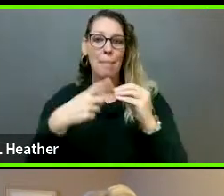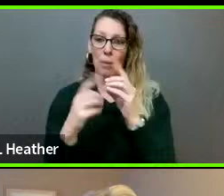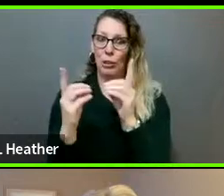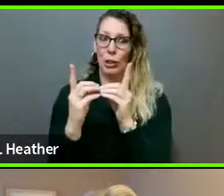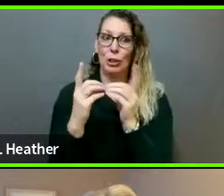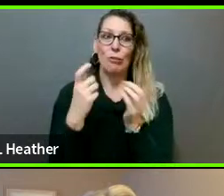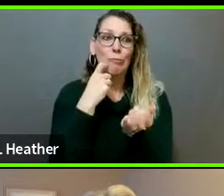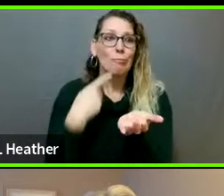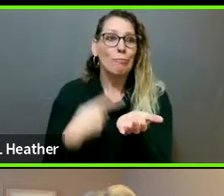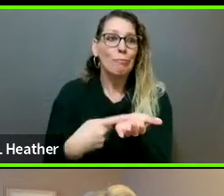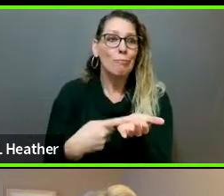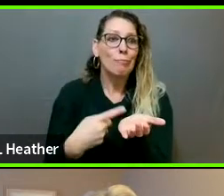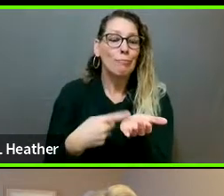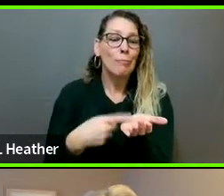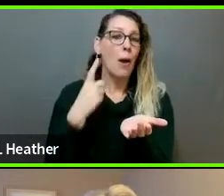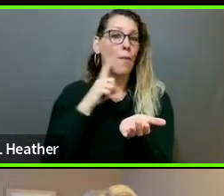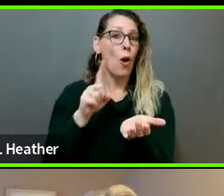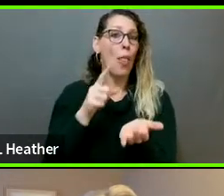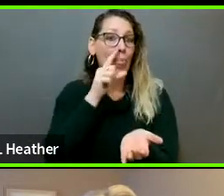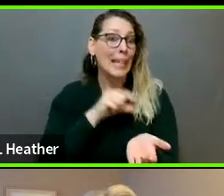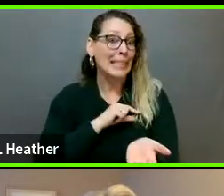talked about from before the Thanksgiving.